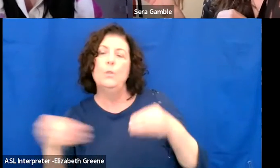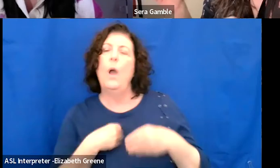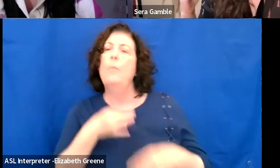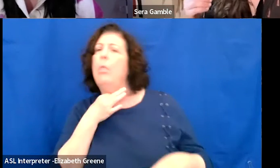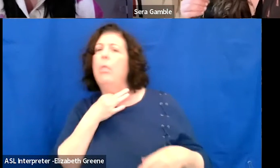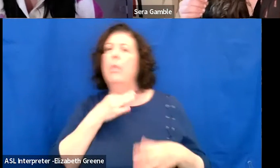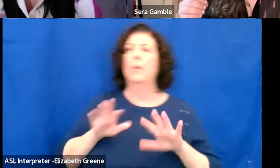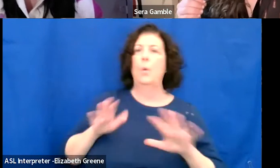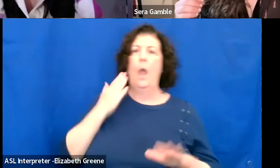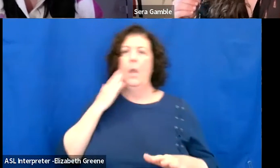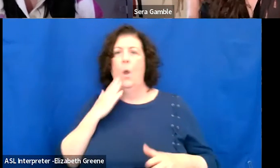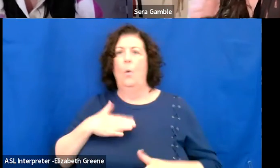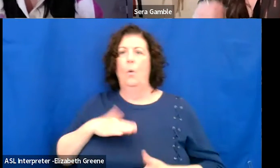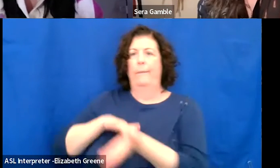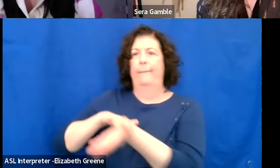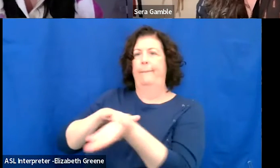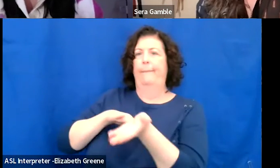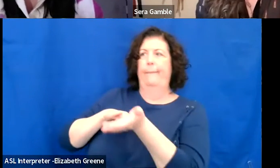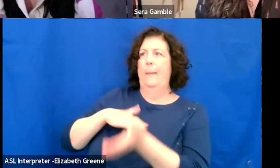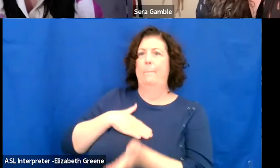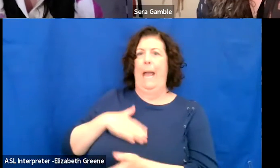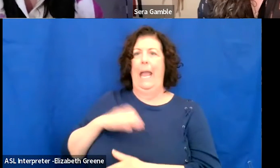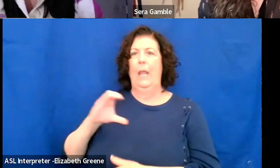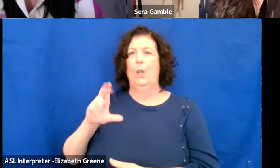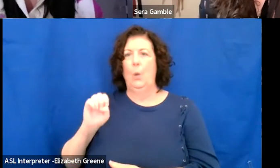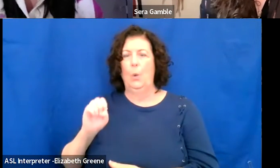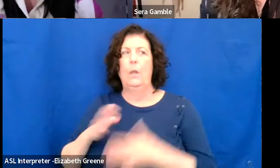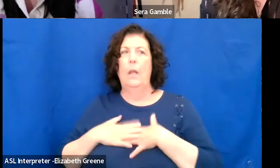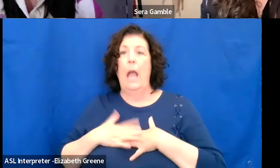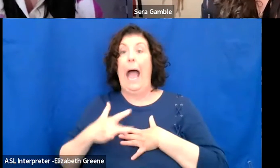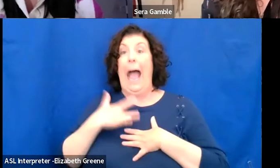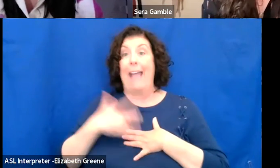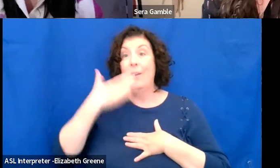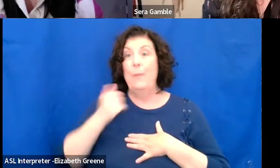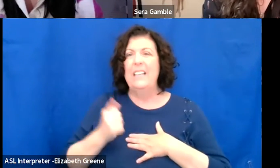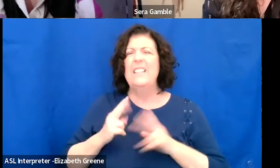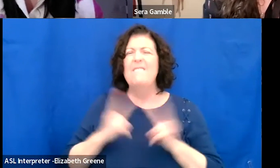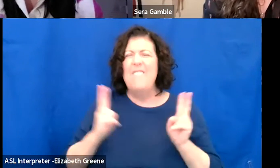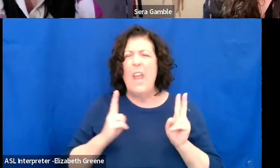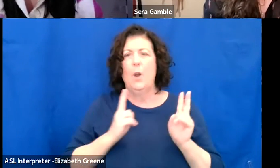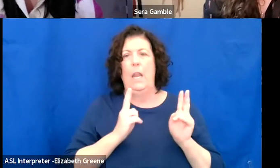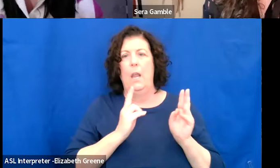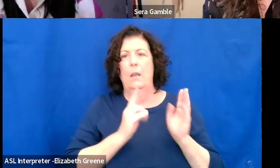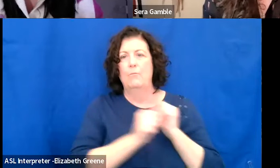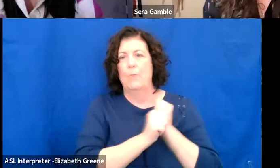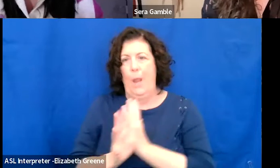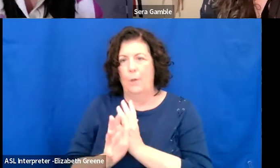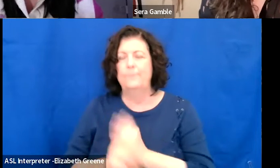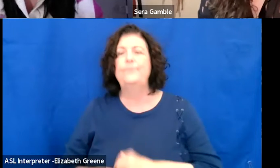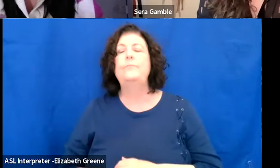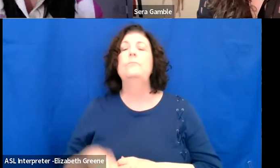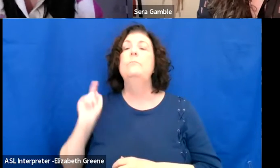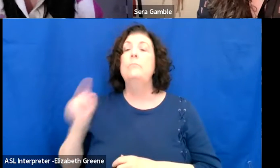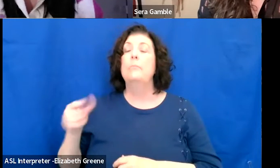Because I feel best very prepared. Greg's stroke of genius was that he was like, we're going to stalk